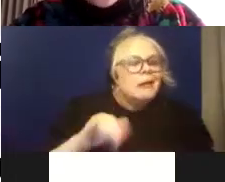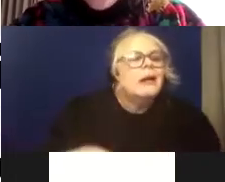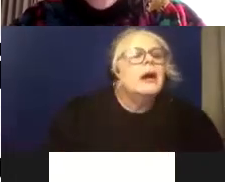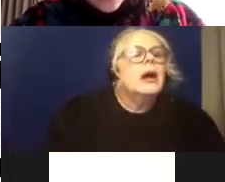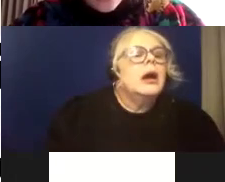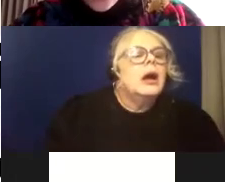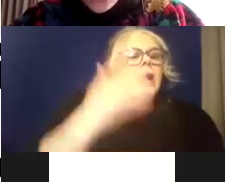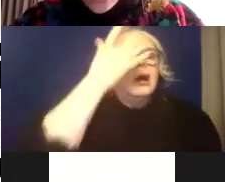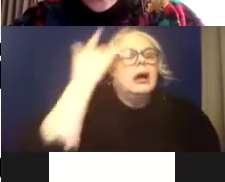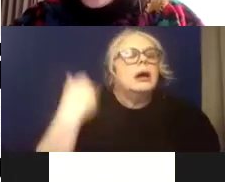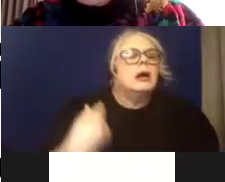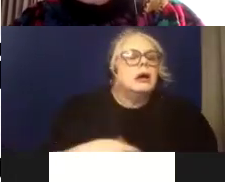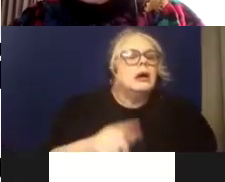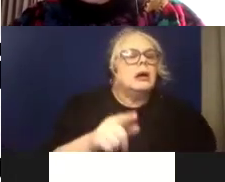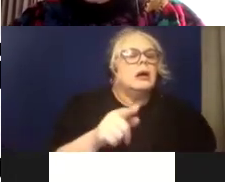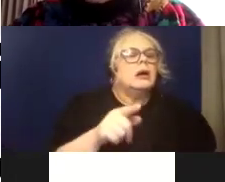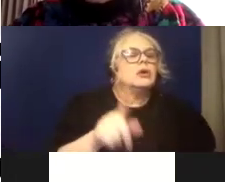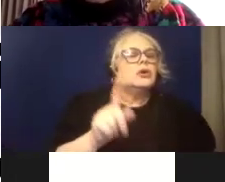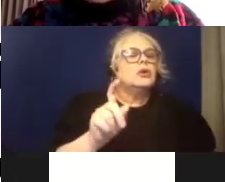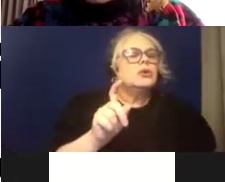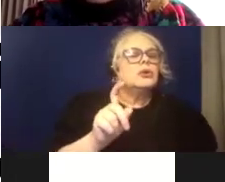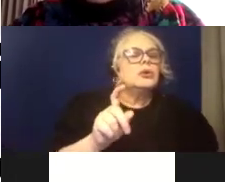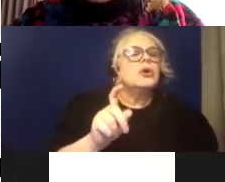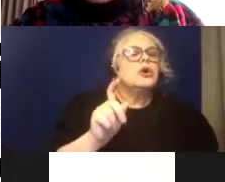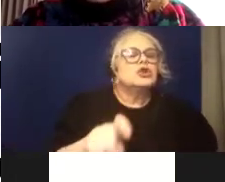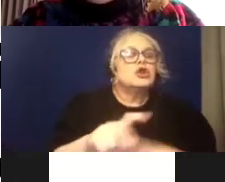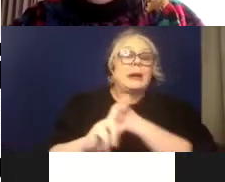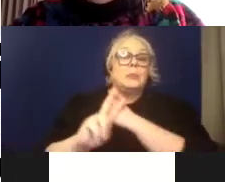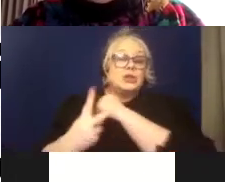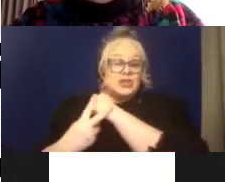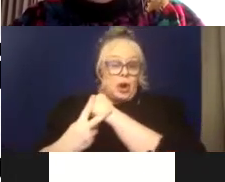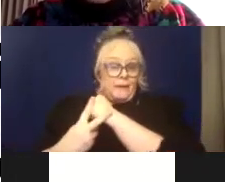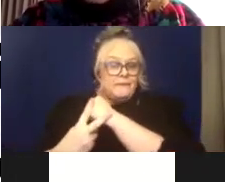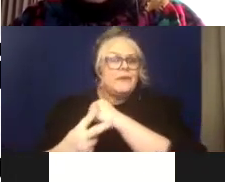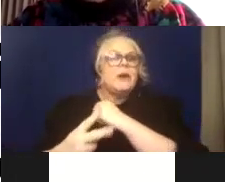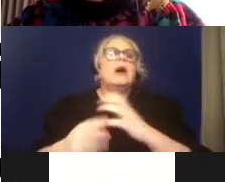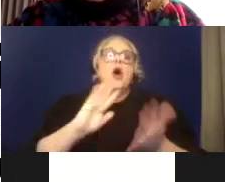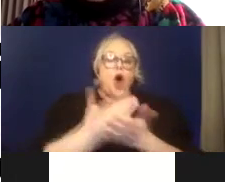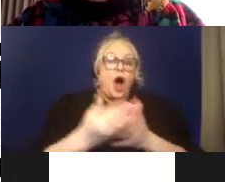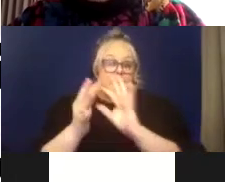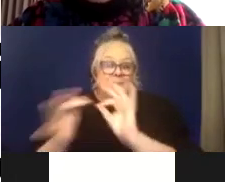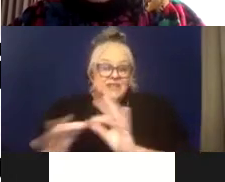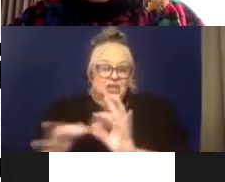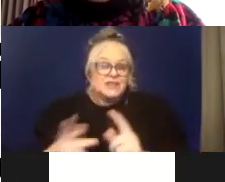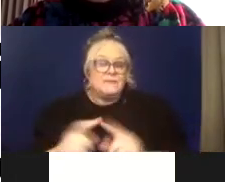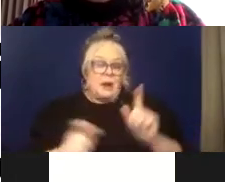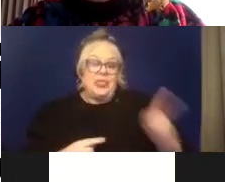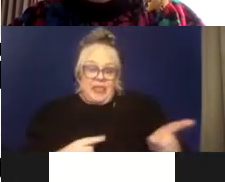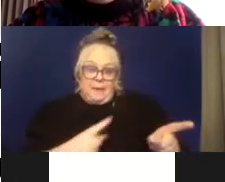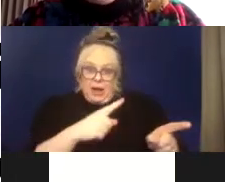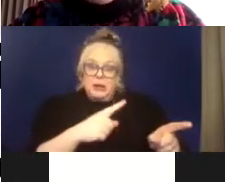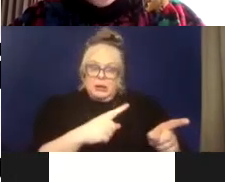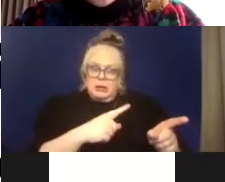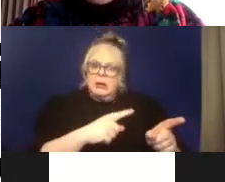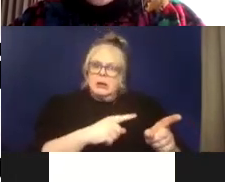any of the content that was shared, and any harassment that you receive from anyone. You have options to pursue